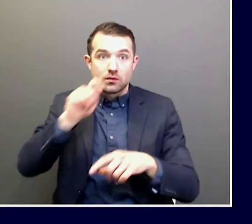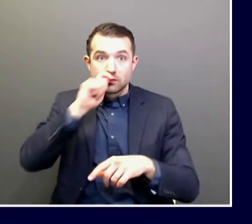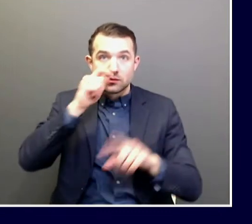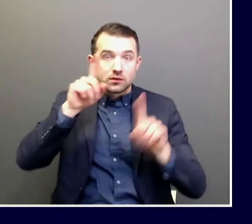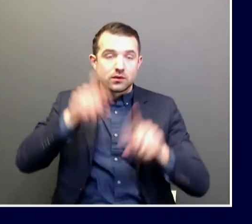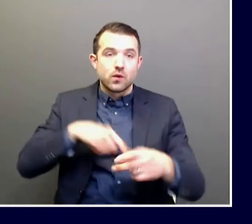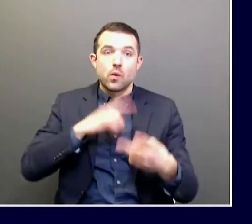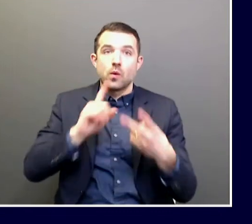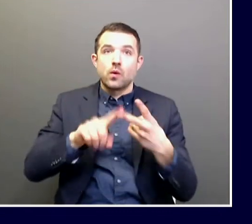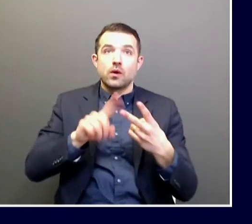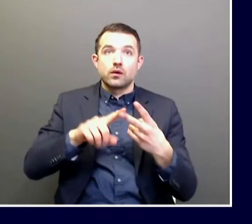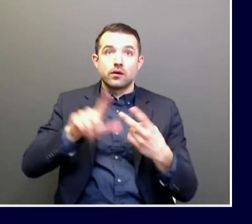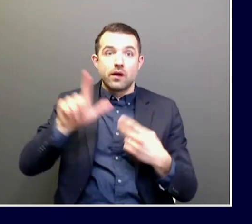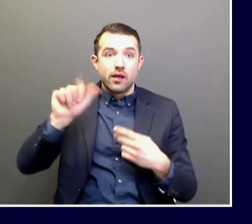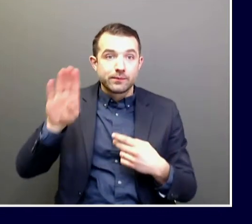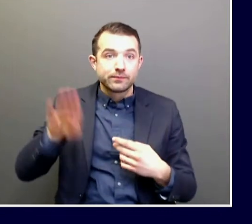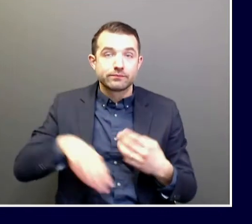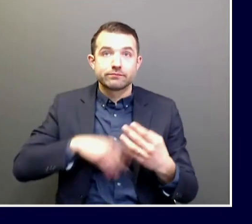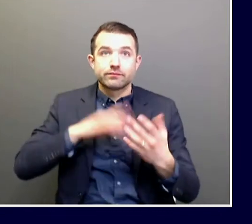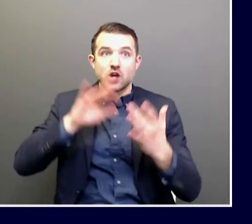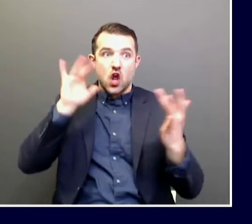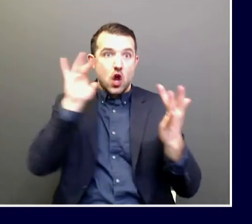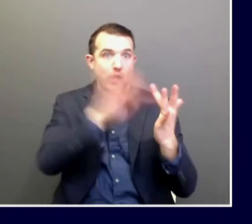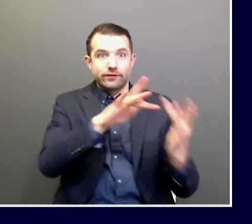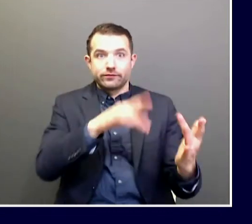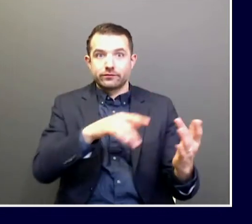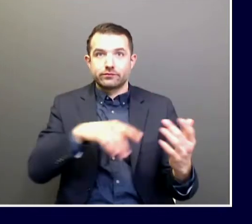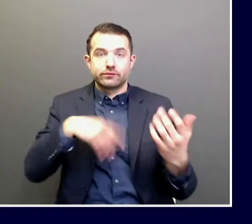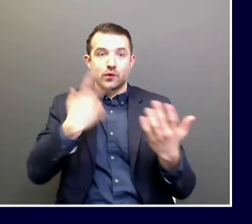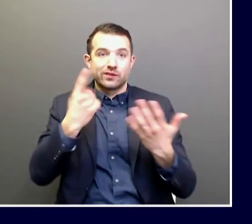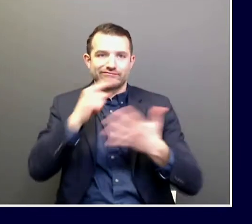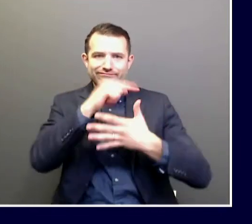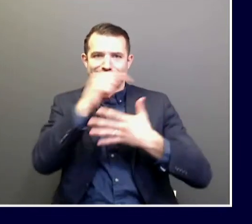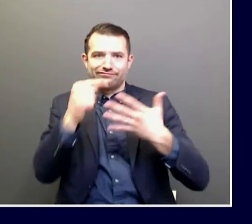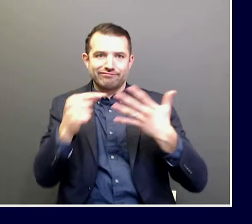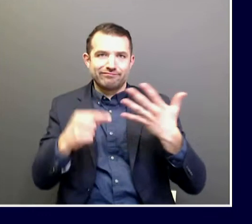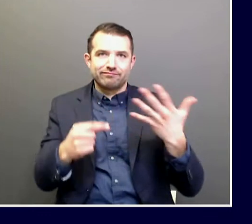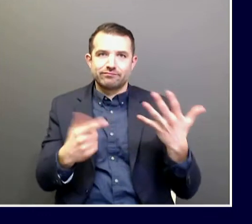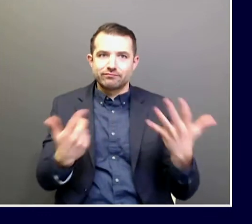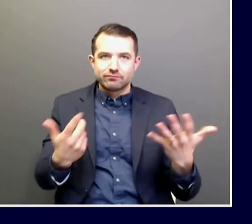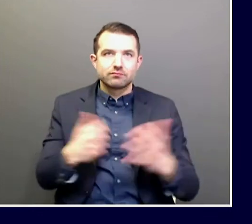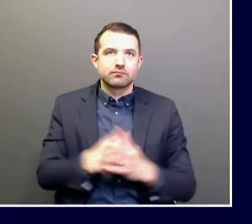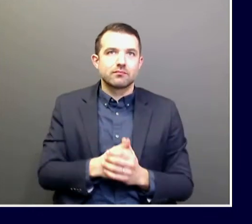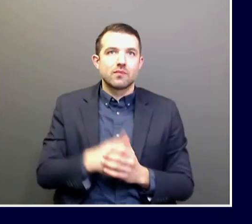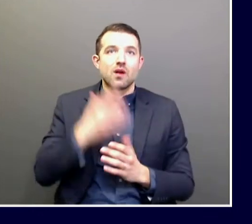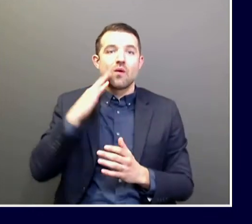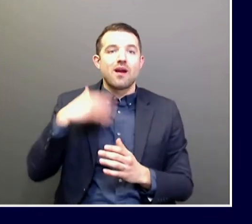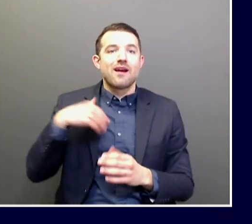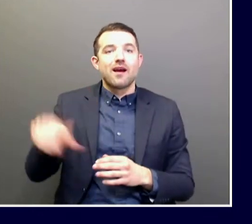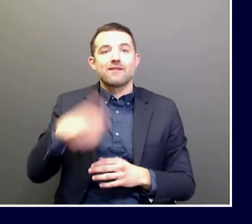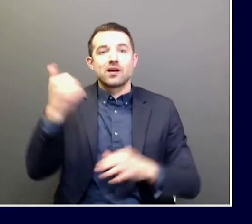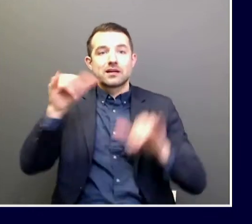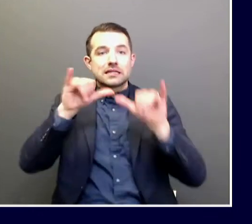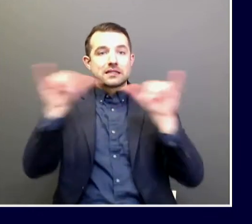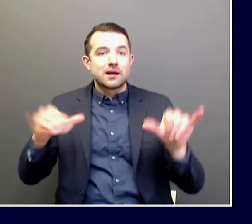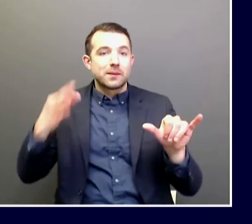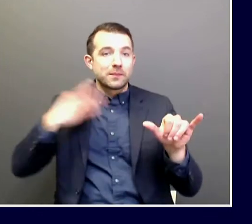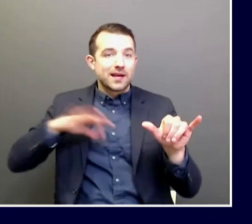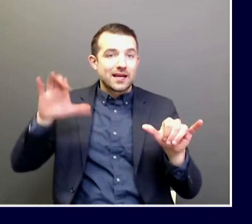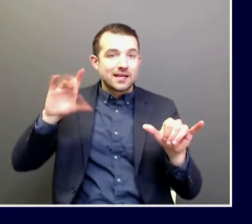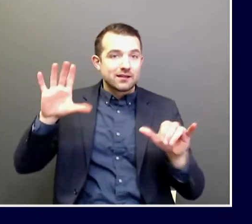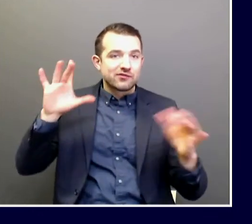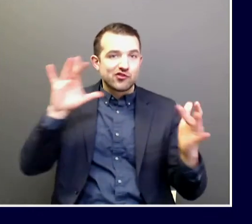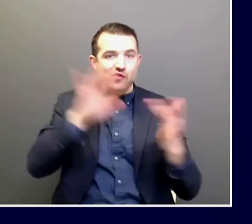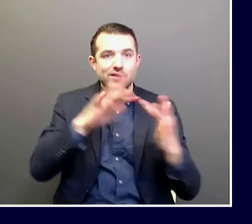certainly by the lab that ran the test, as well as through an automated process at the Maine CDC. The